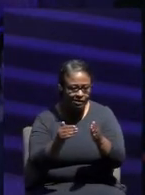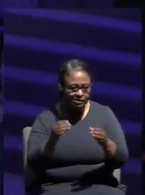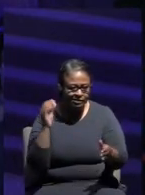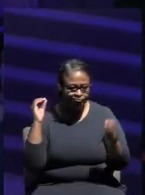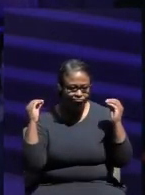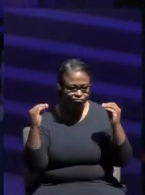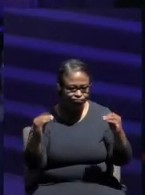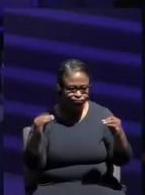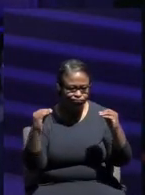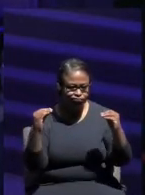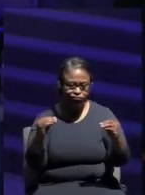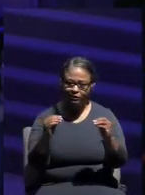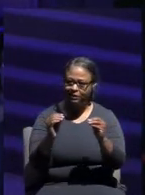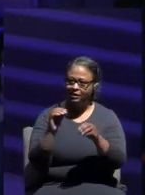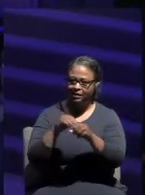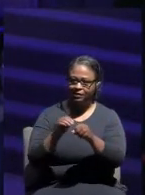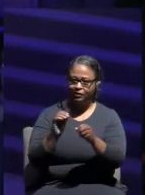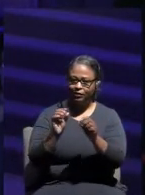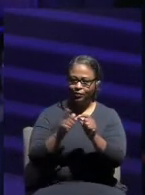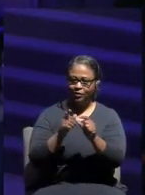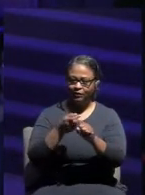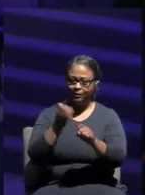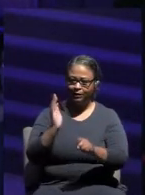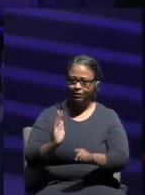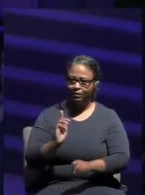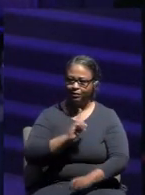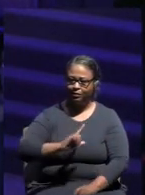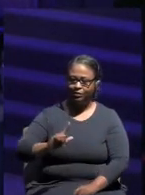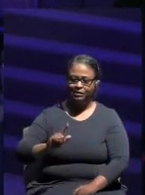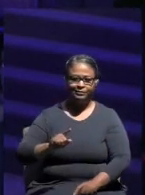in the Word of the Lord to the different environments,